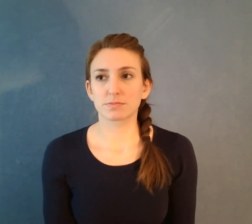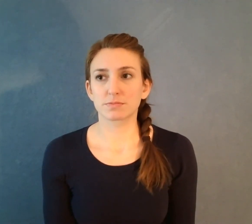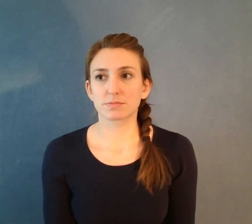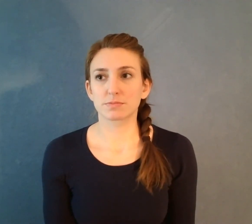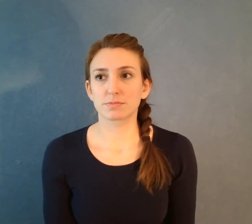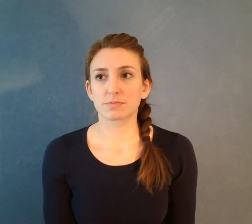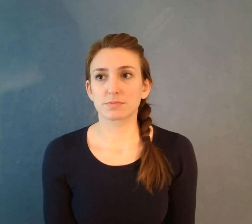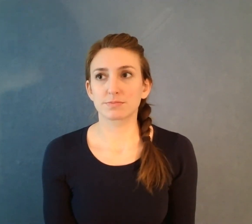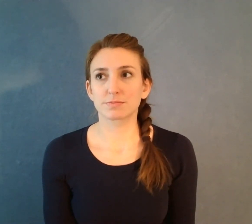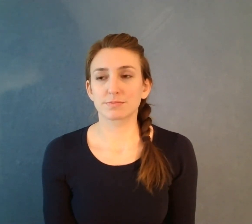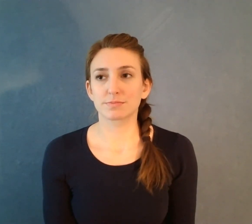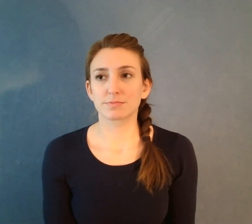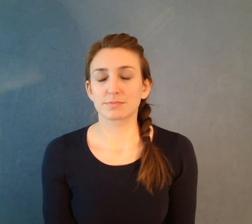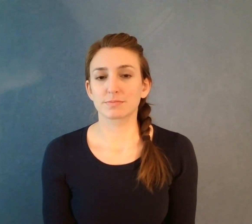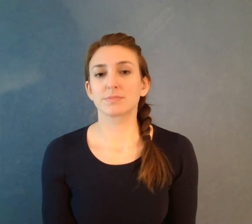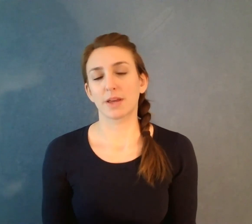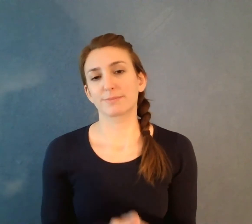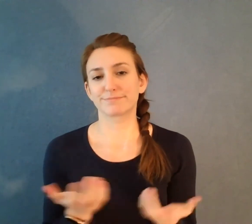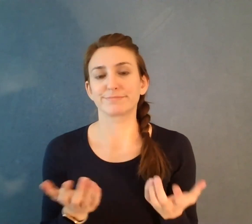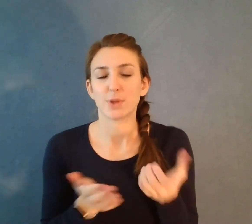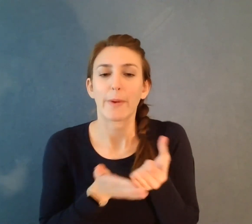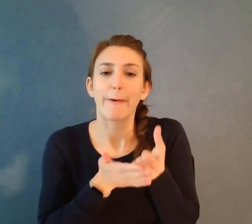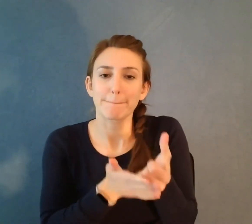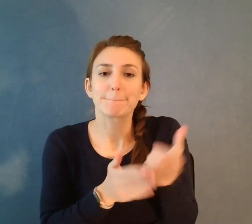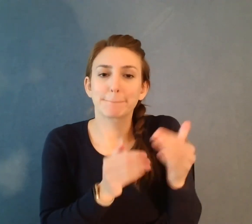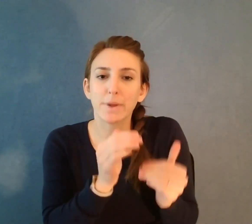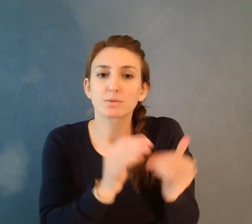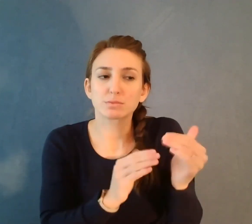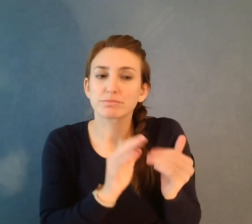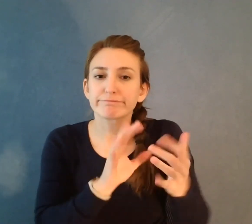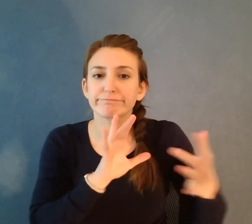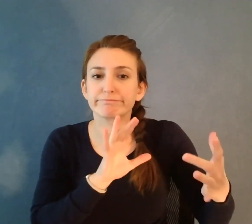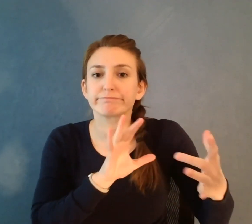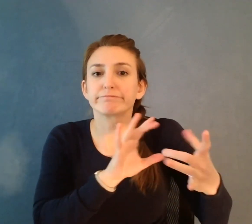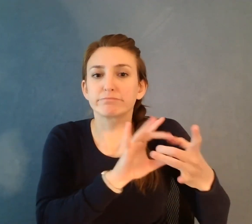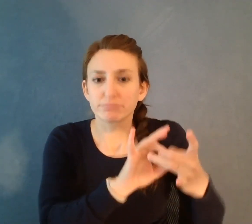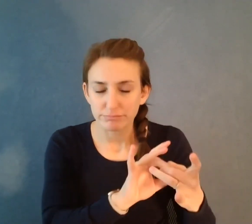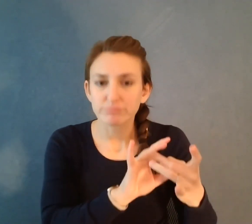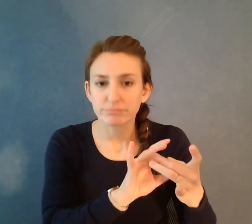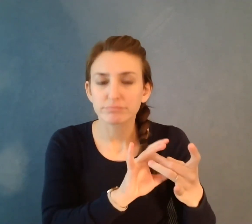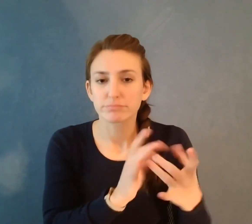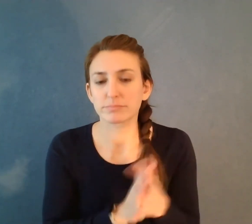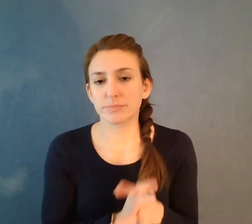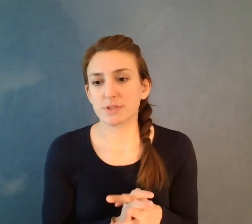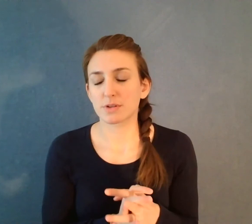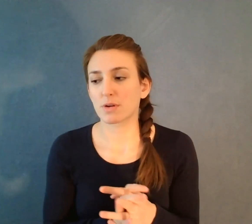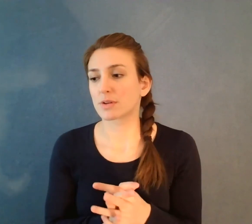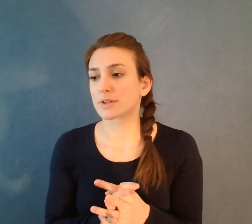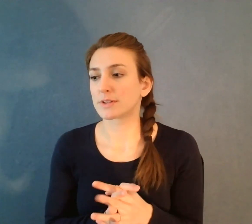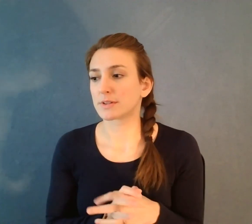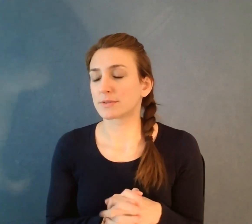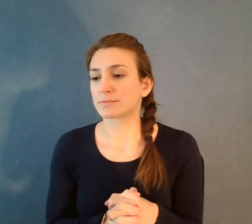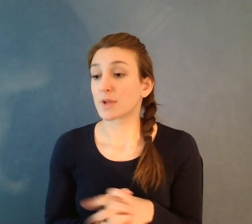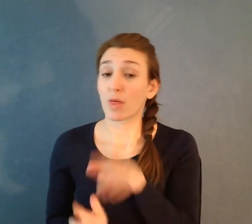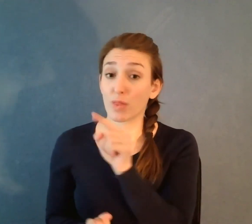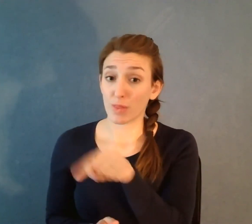together and build. And it ain't just going to help the people that's coming into these fields.